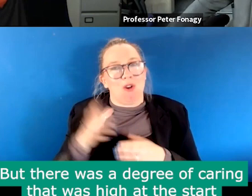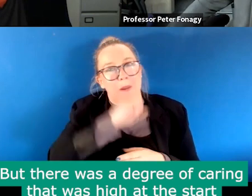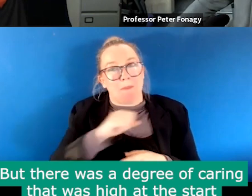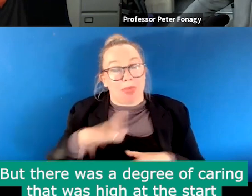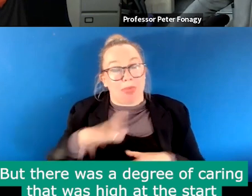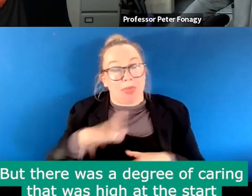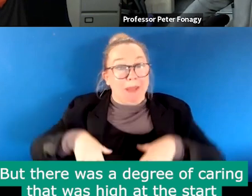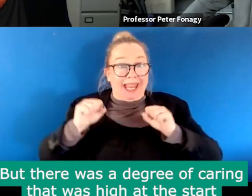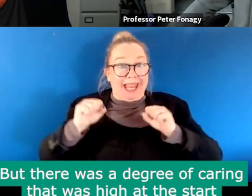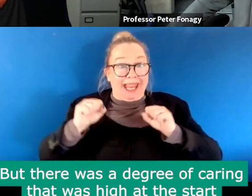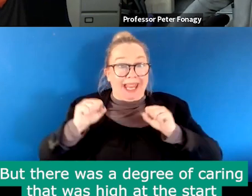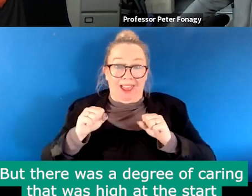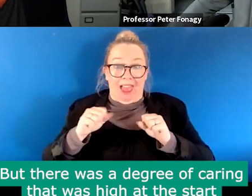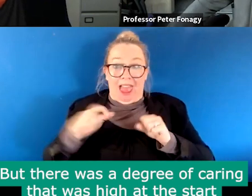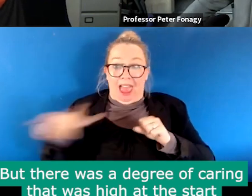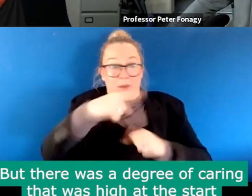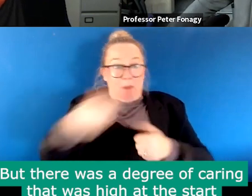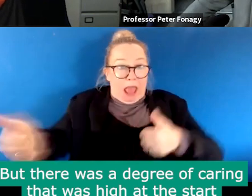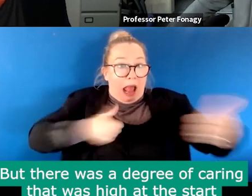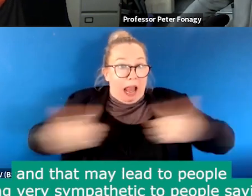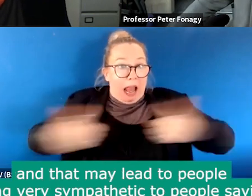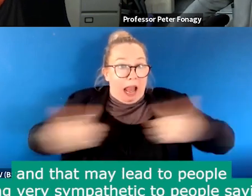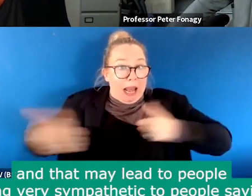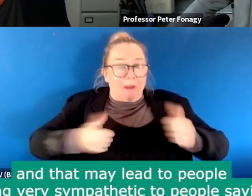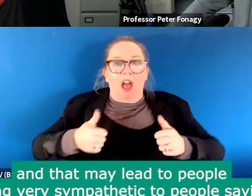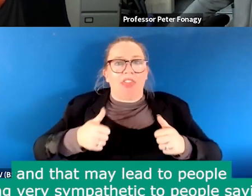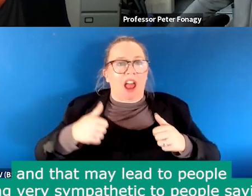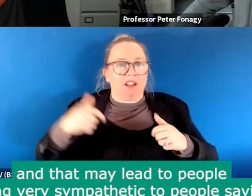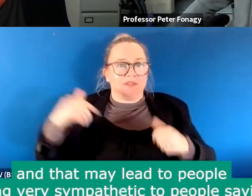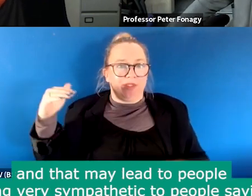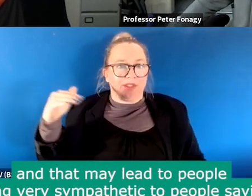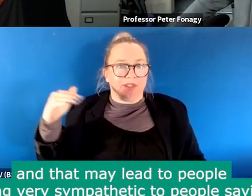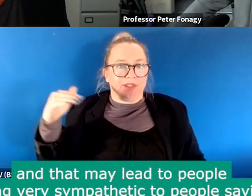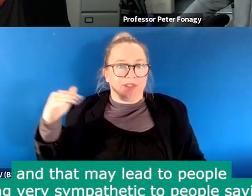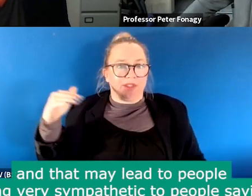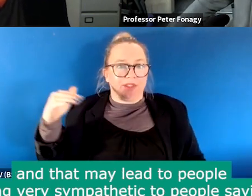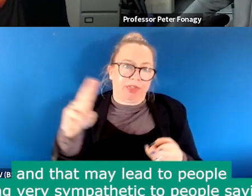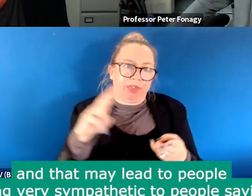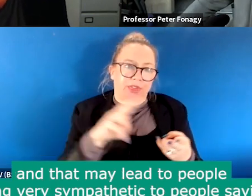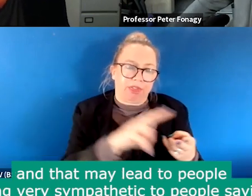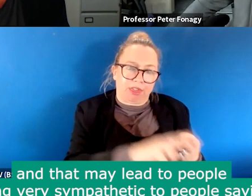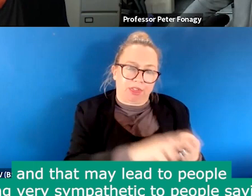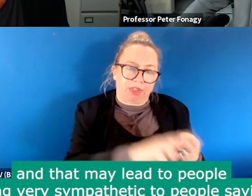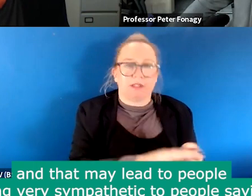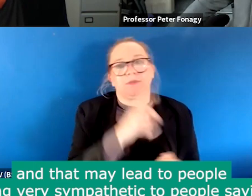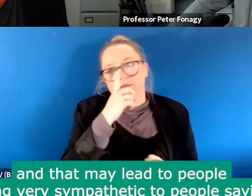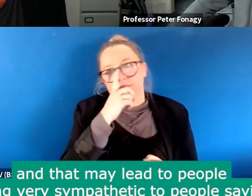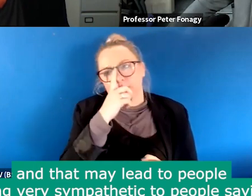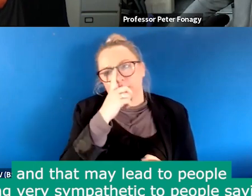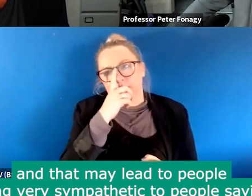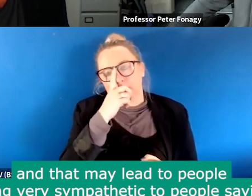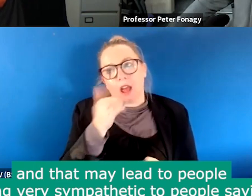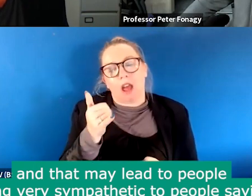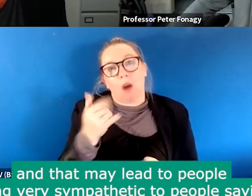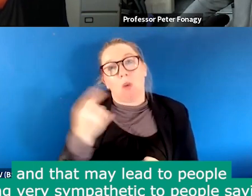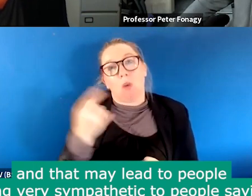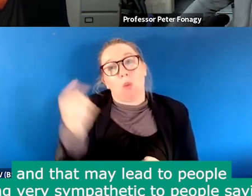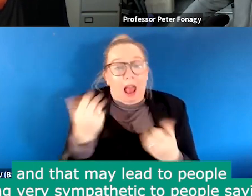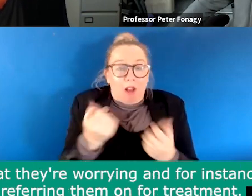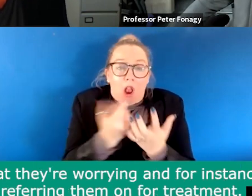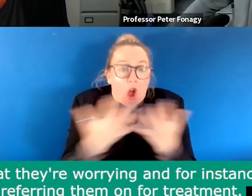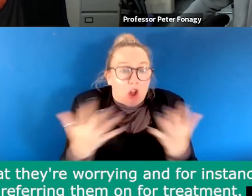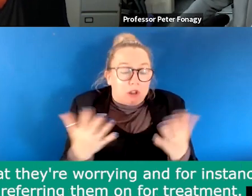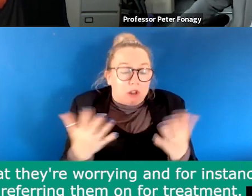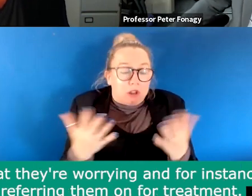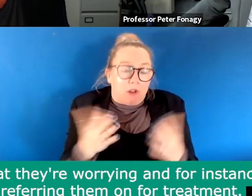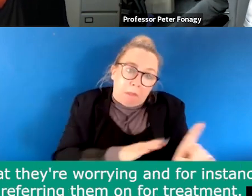there was a degree of caring that was high at the start, and that may lead to people being very sympathetic to people saying